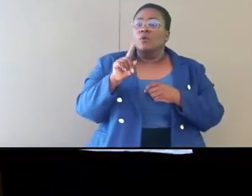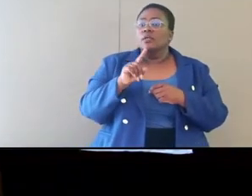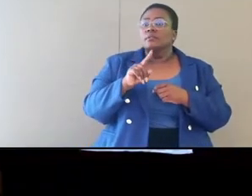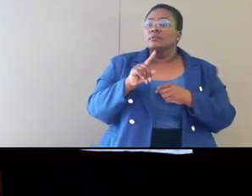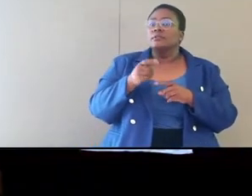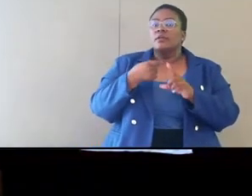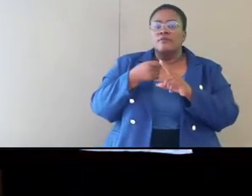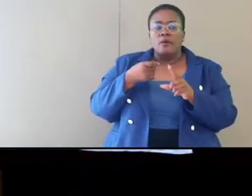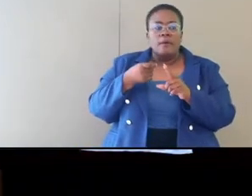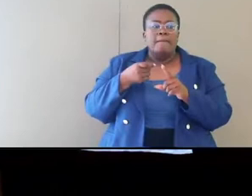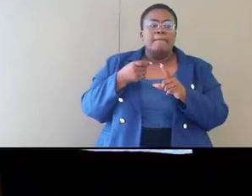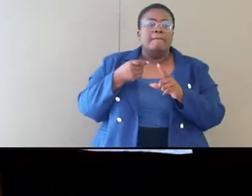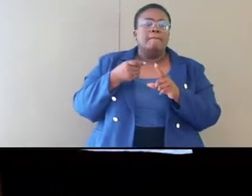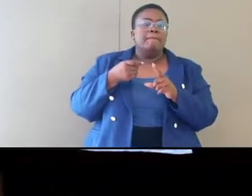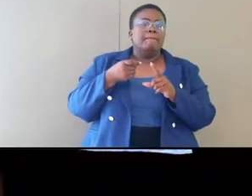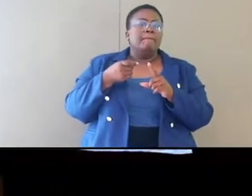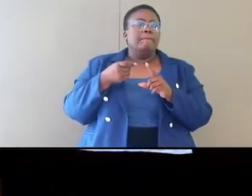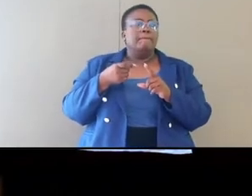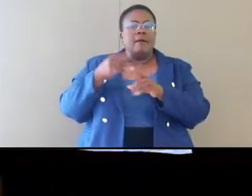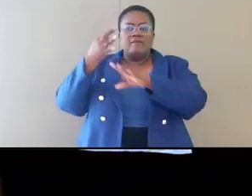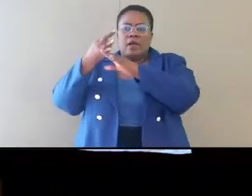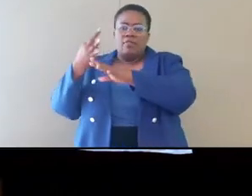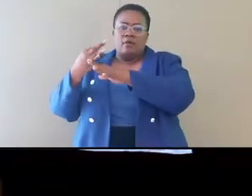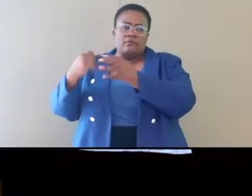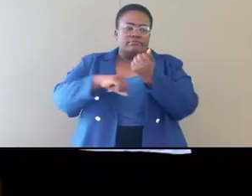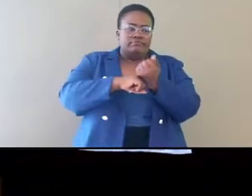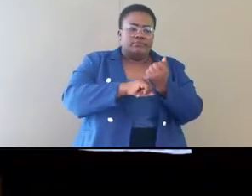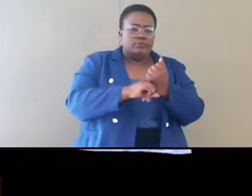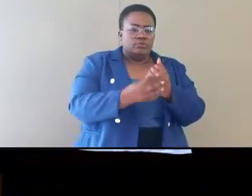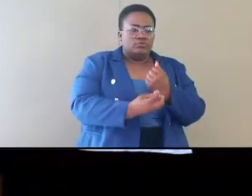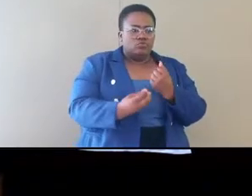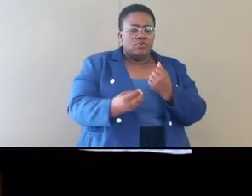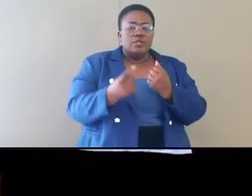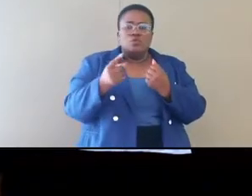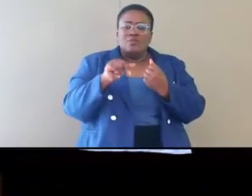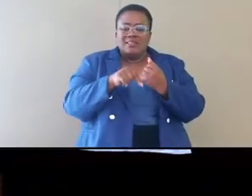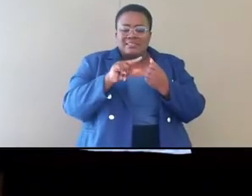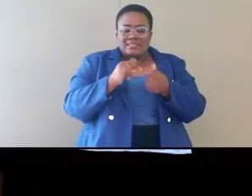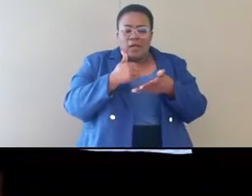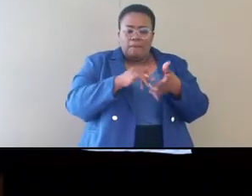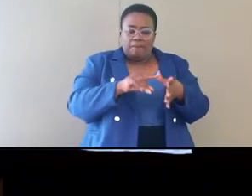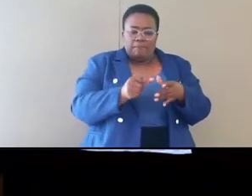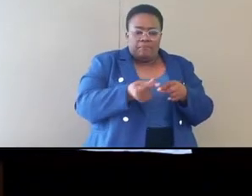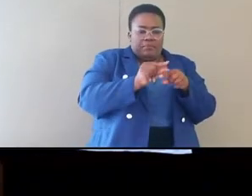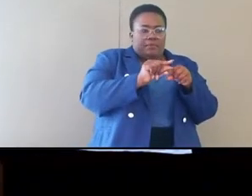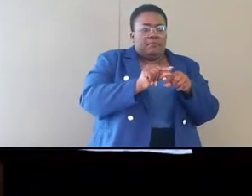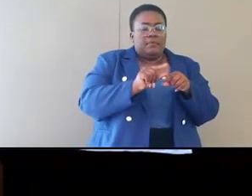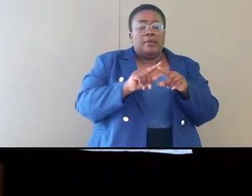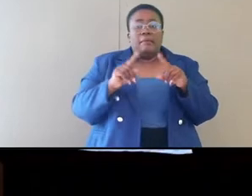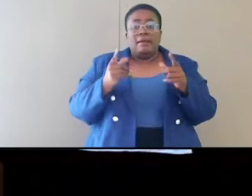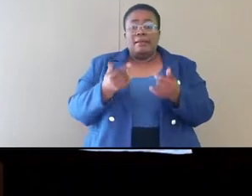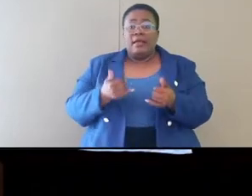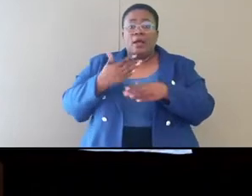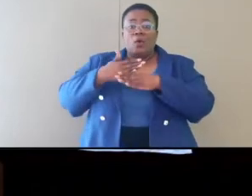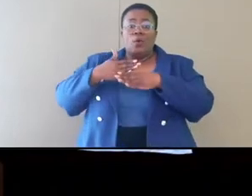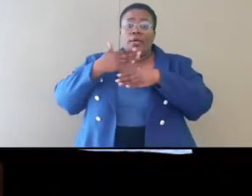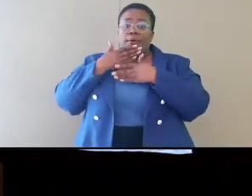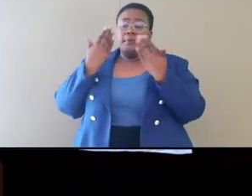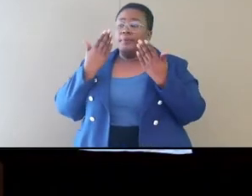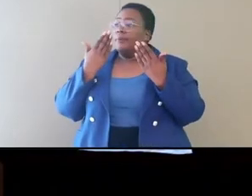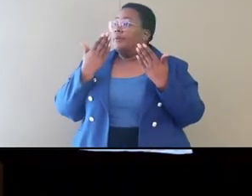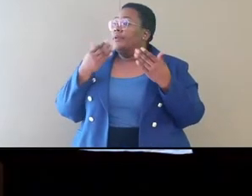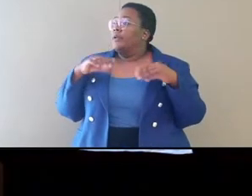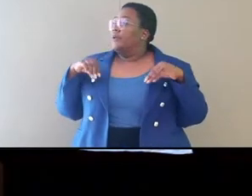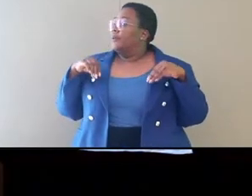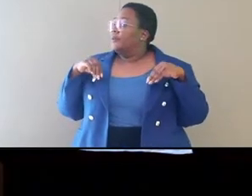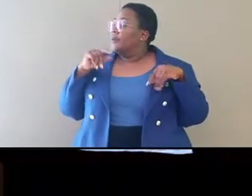grant. And there actually was an assumption that there was income, that there was some earning going on in households. With our unemployment rates, which, you know,